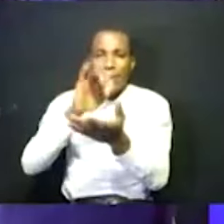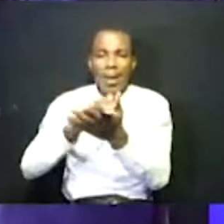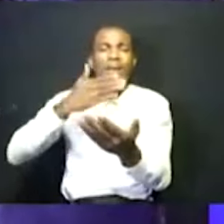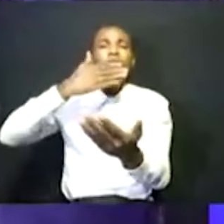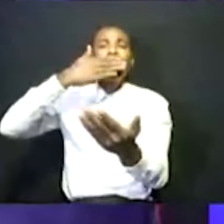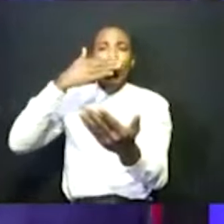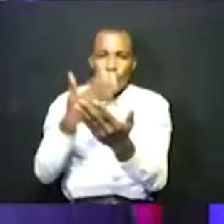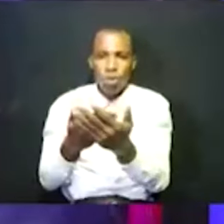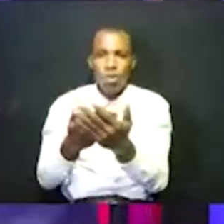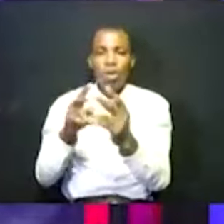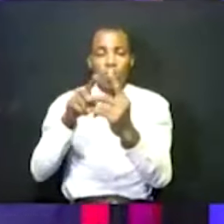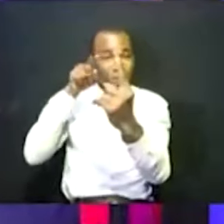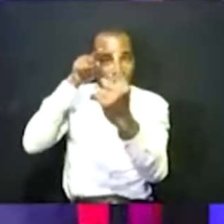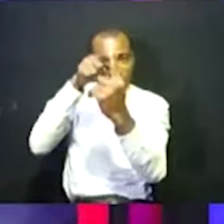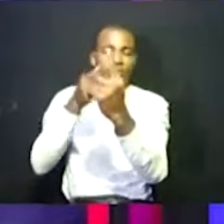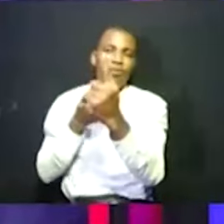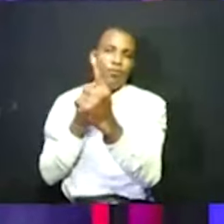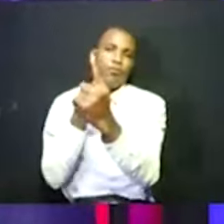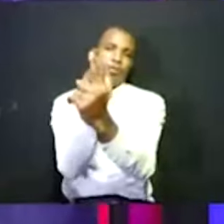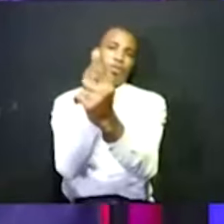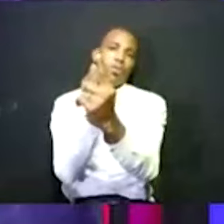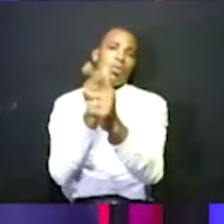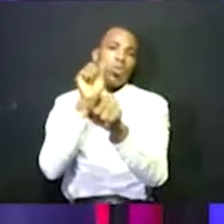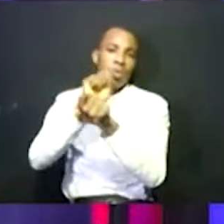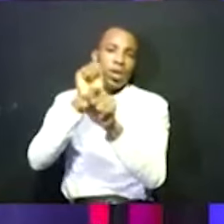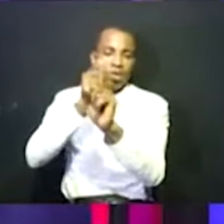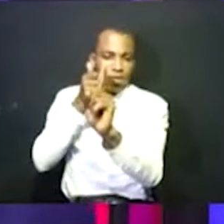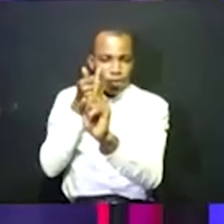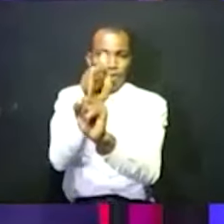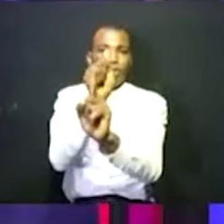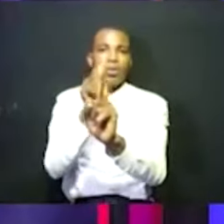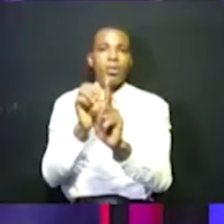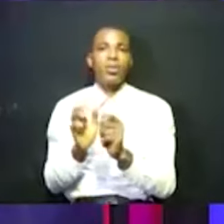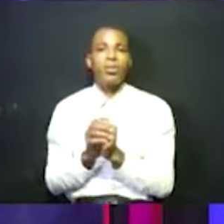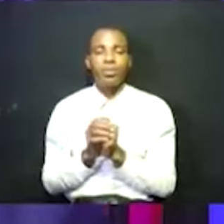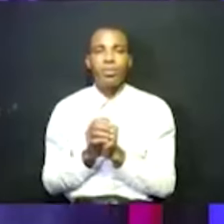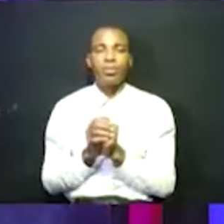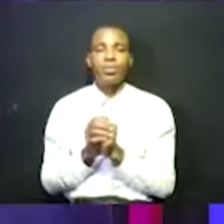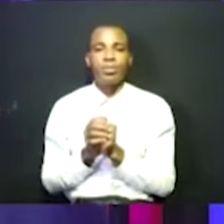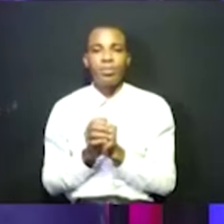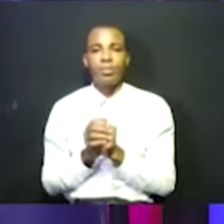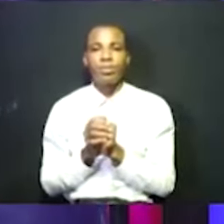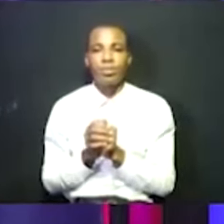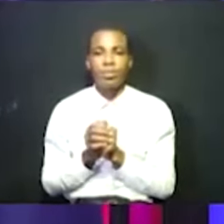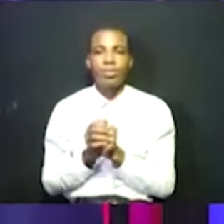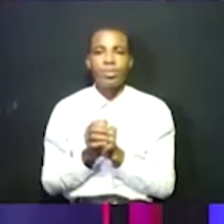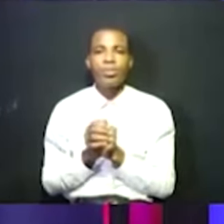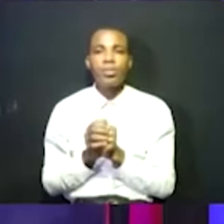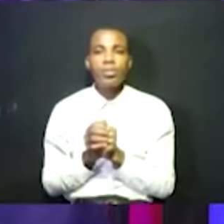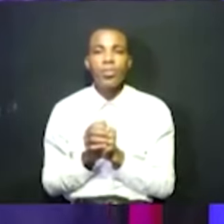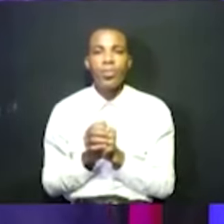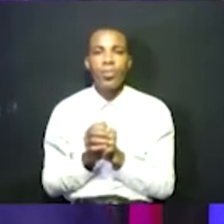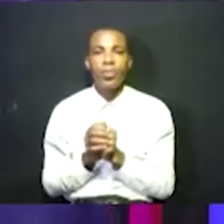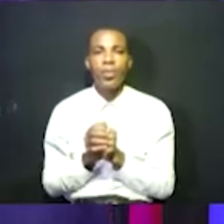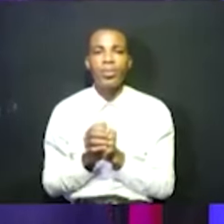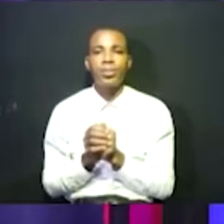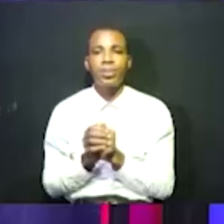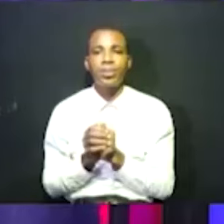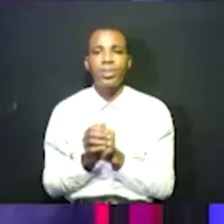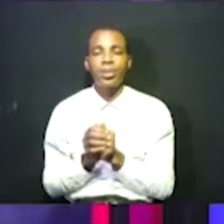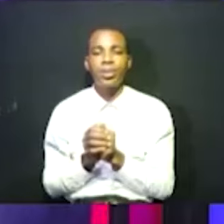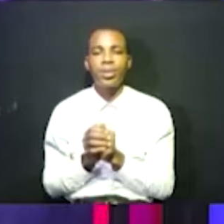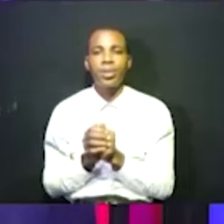Thank you, Petro. Petro. asemo twere ne kire se onyame ye kronkron enti